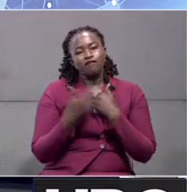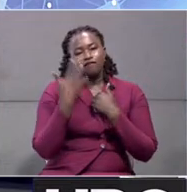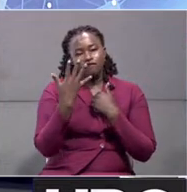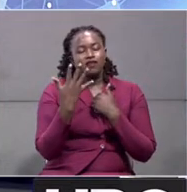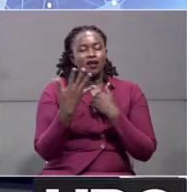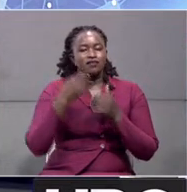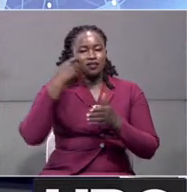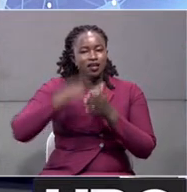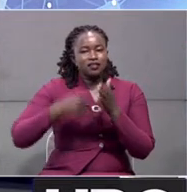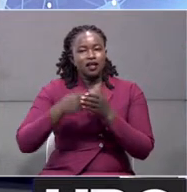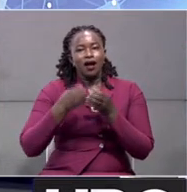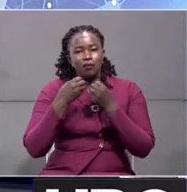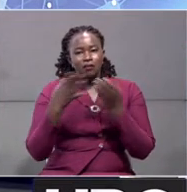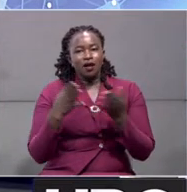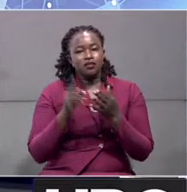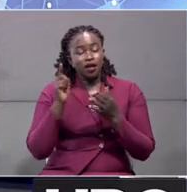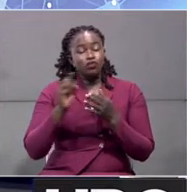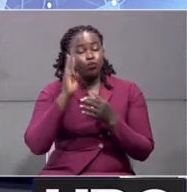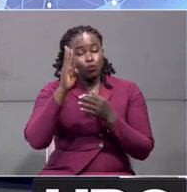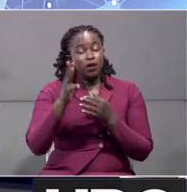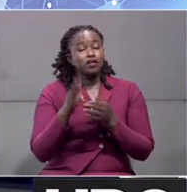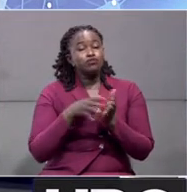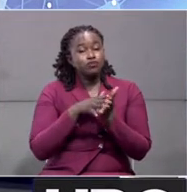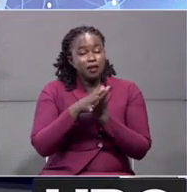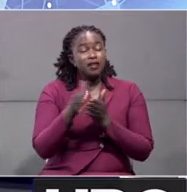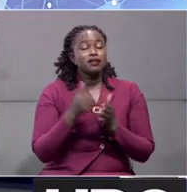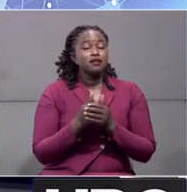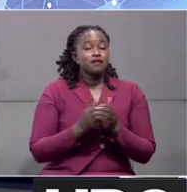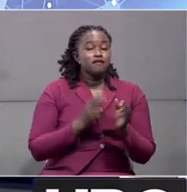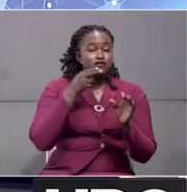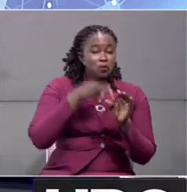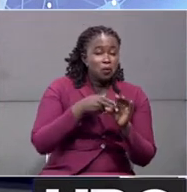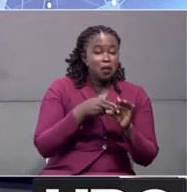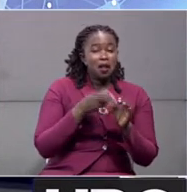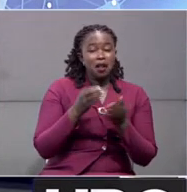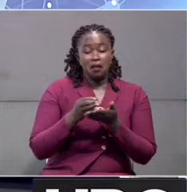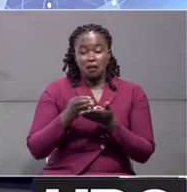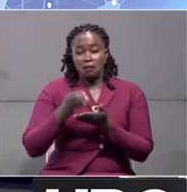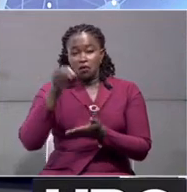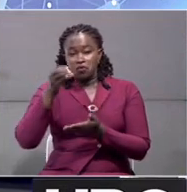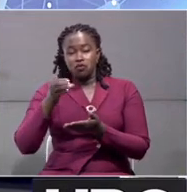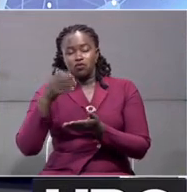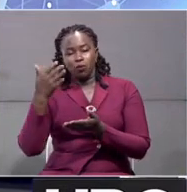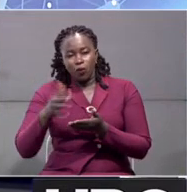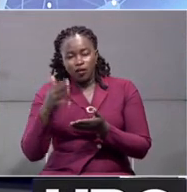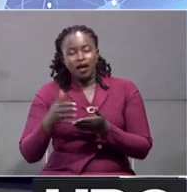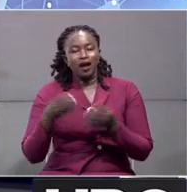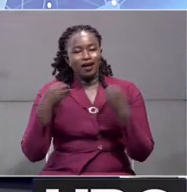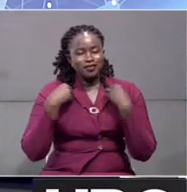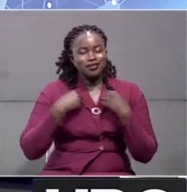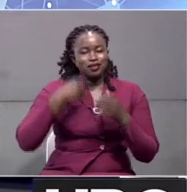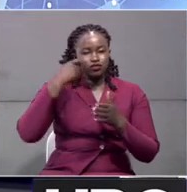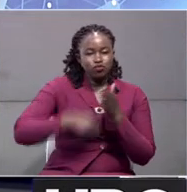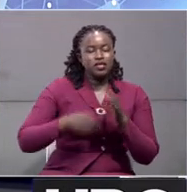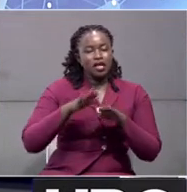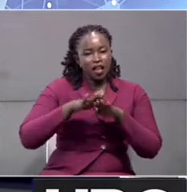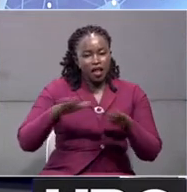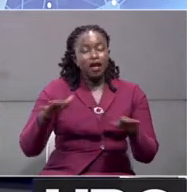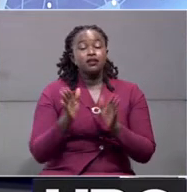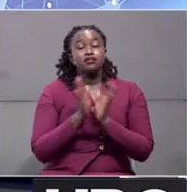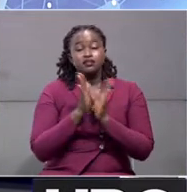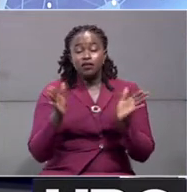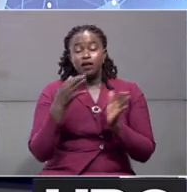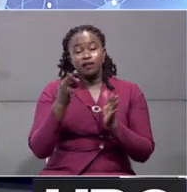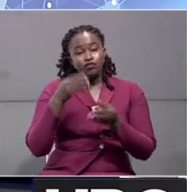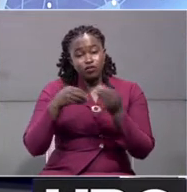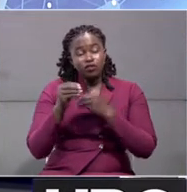money are you willing to spend? On fuel, on bottled water, excise duty, you have land. So generally, if you're